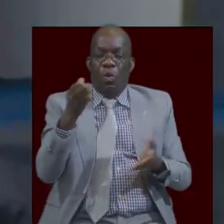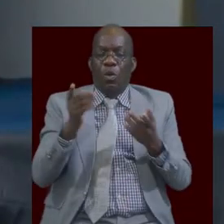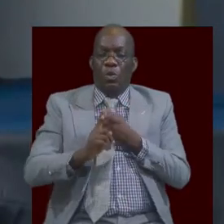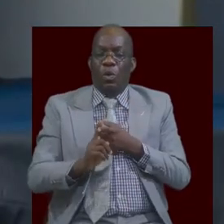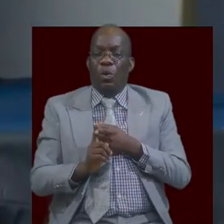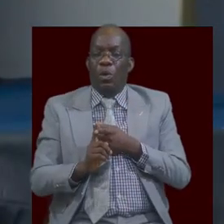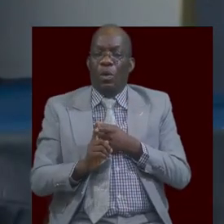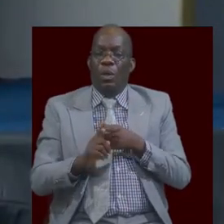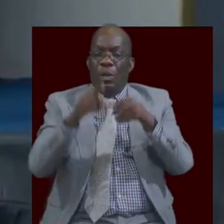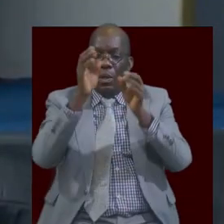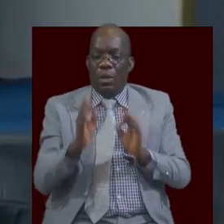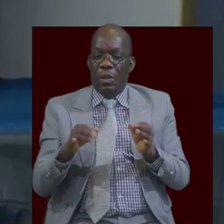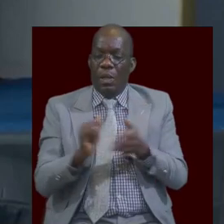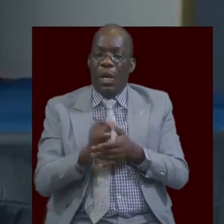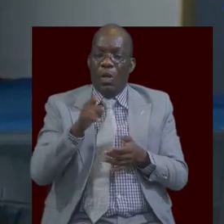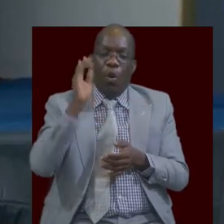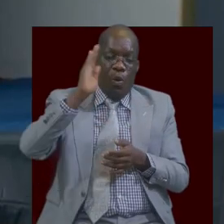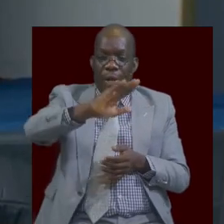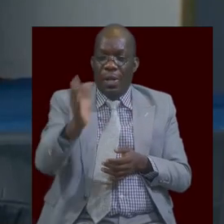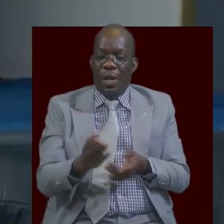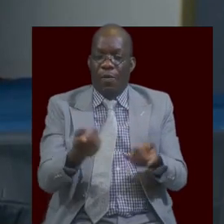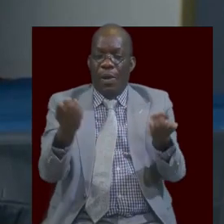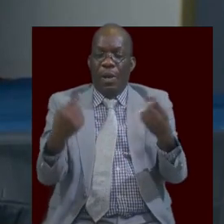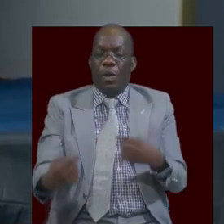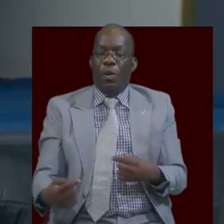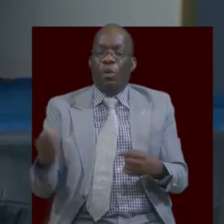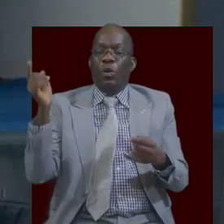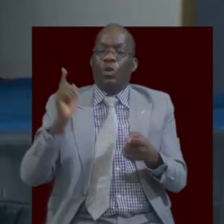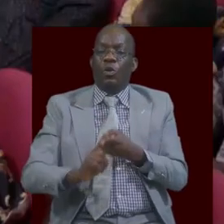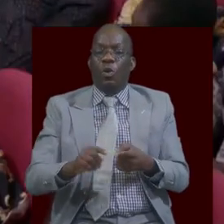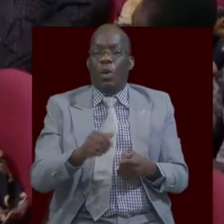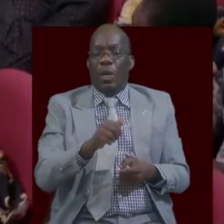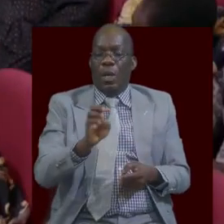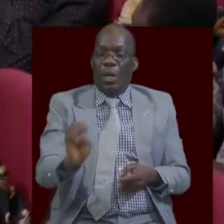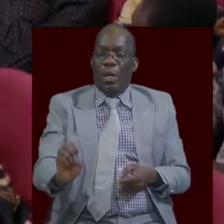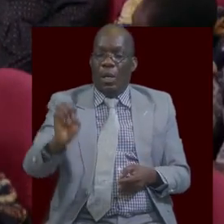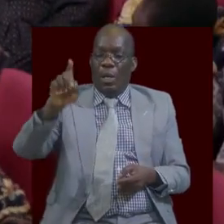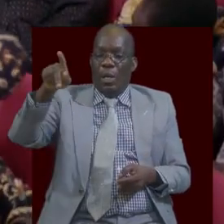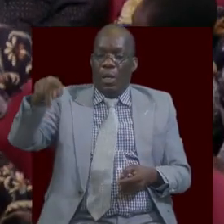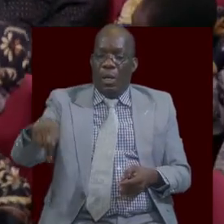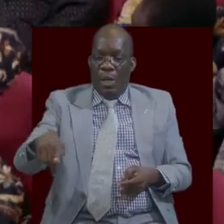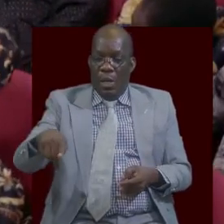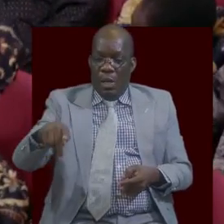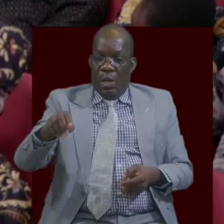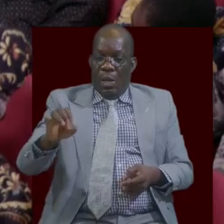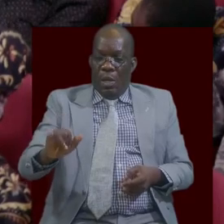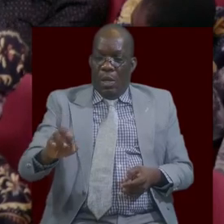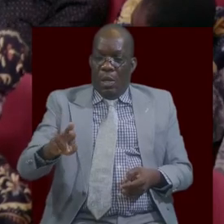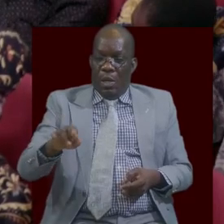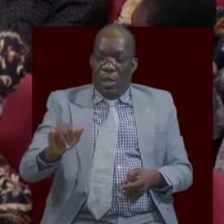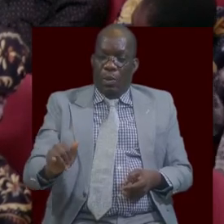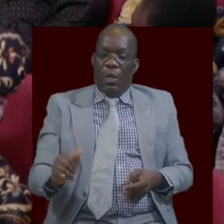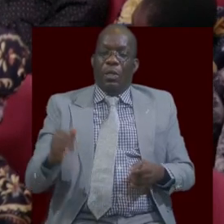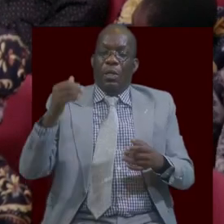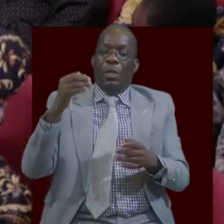you will never come to an expiry date. I will not expire. That is, say,